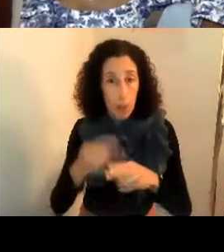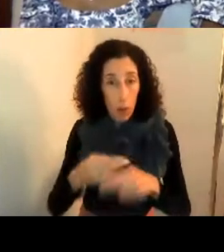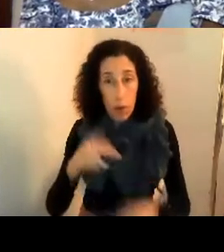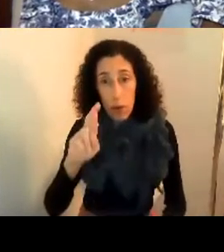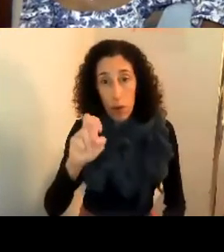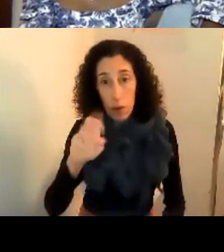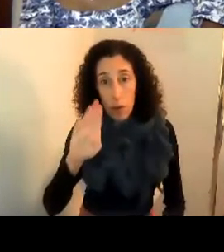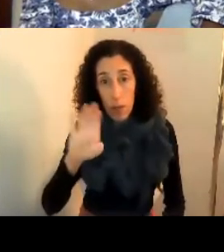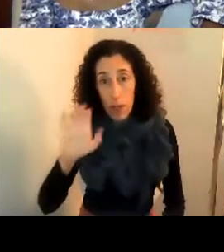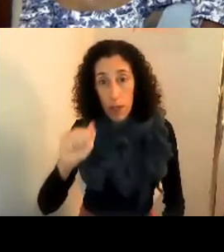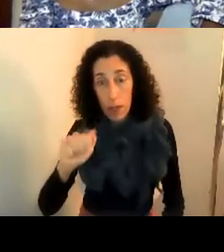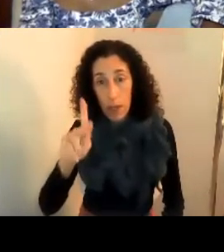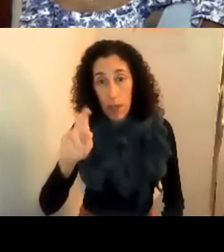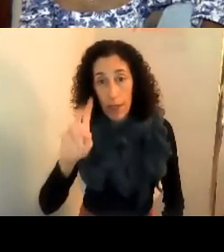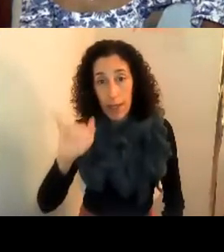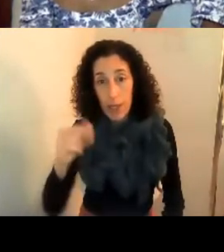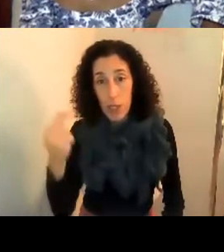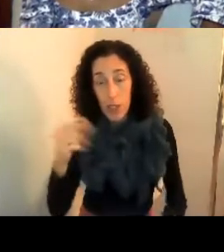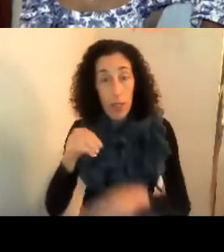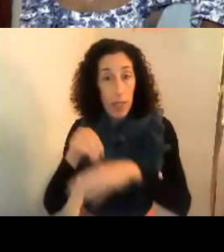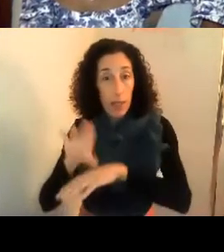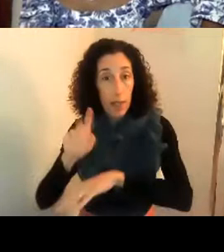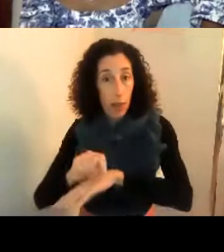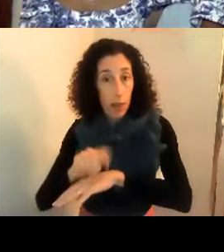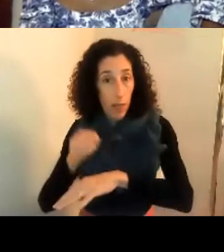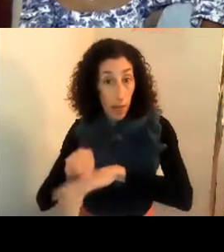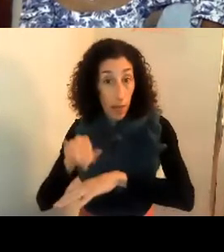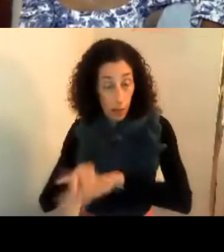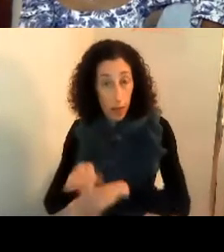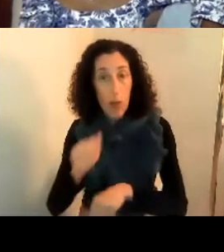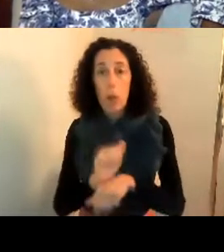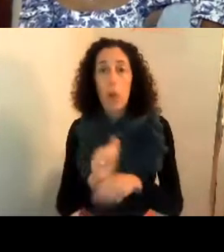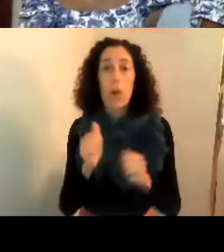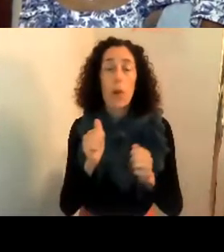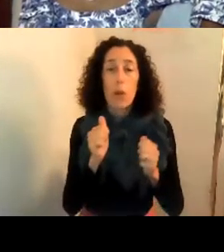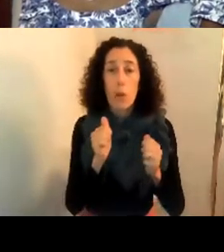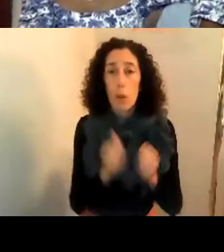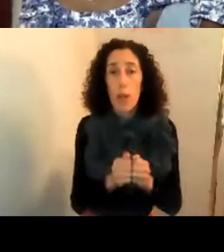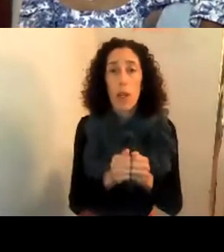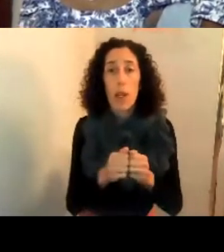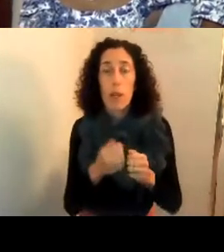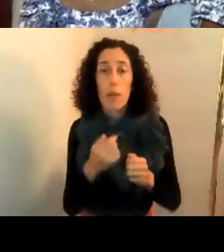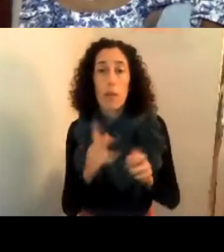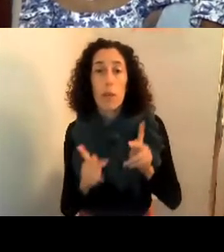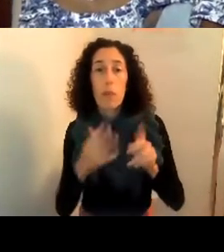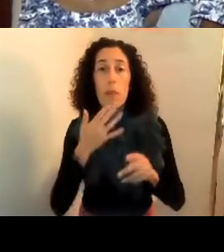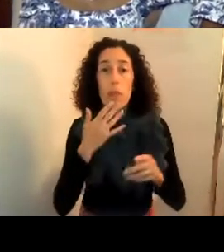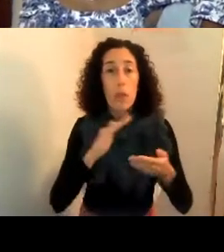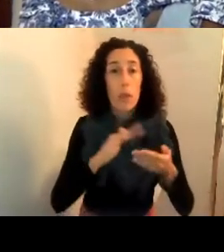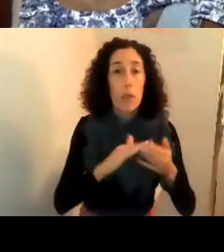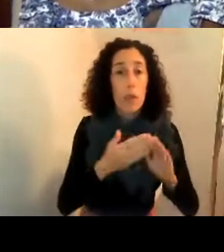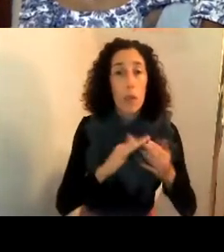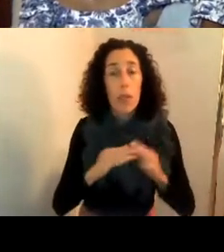people in creative communities to help them separate themselves from socially prescribed identities, decolonize